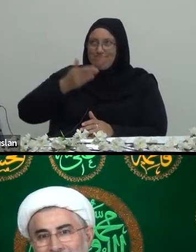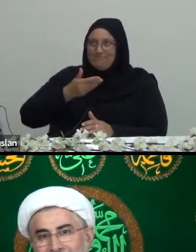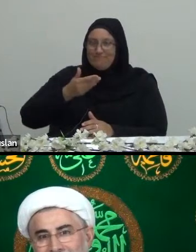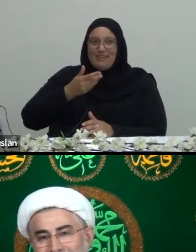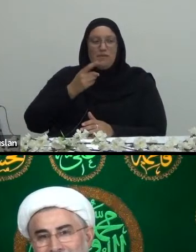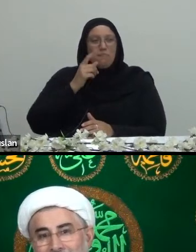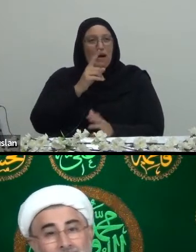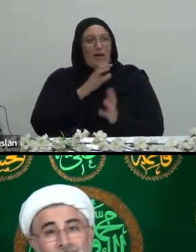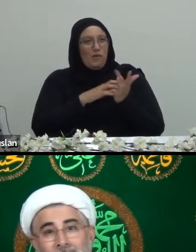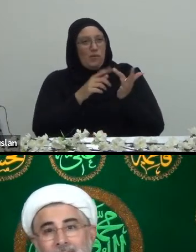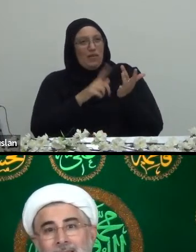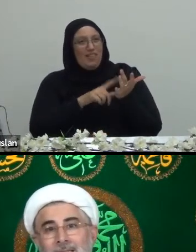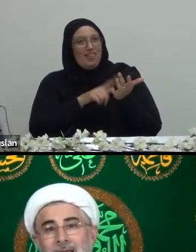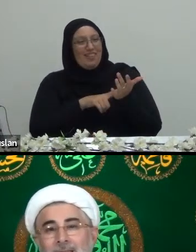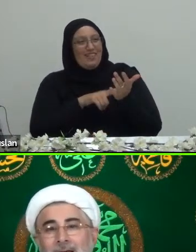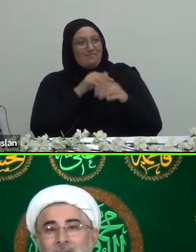today.